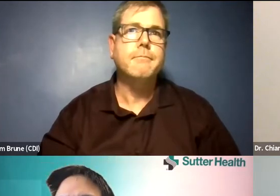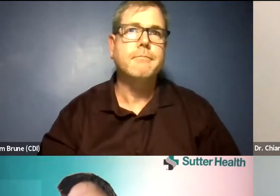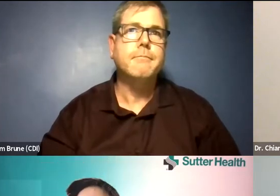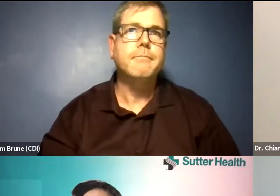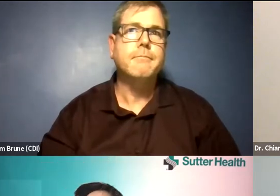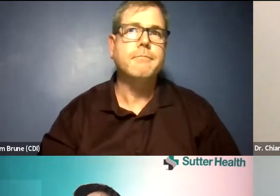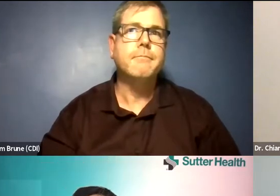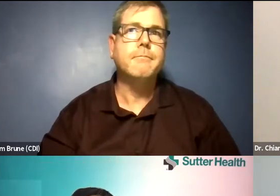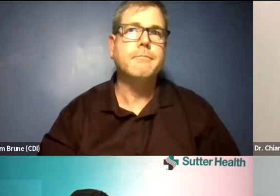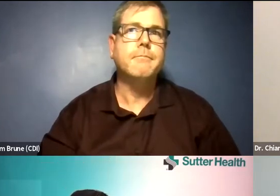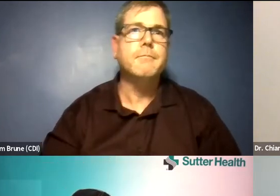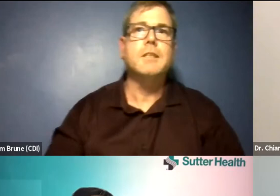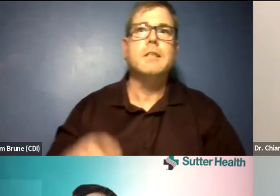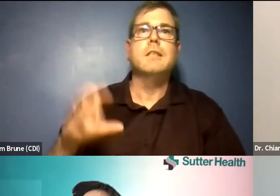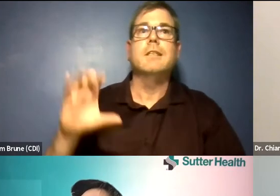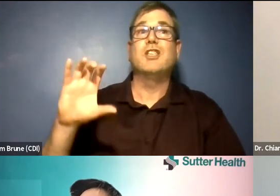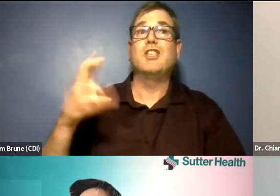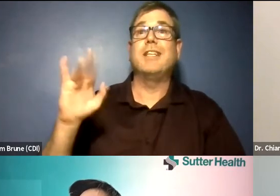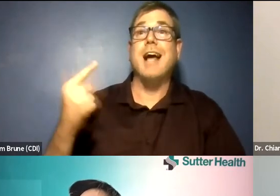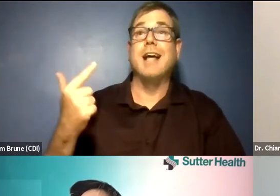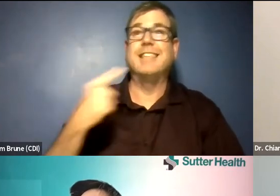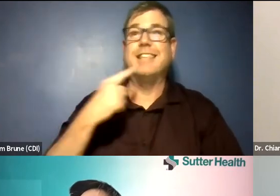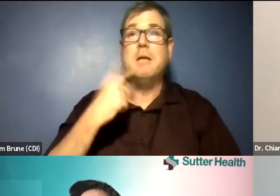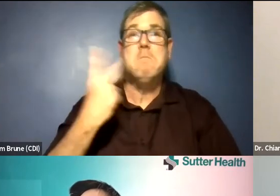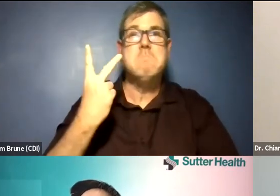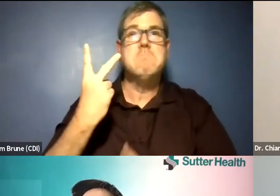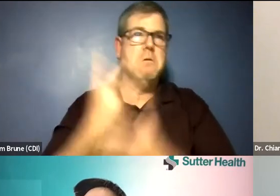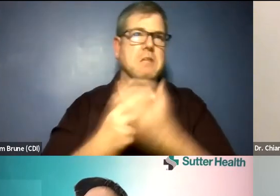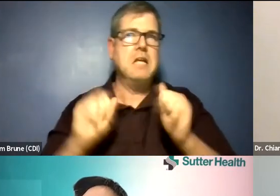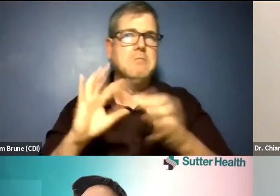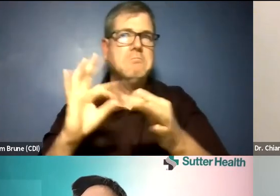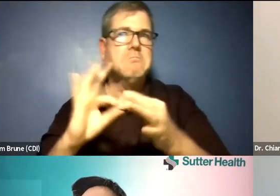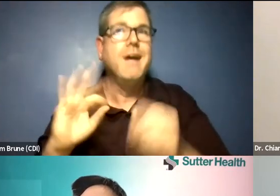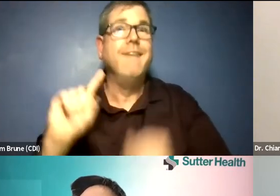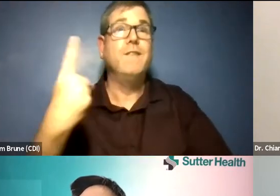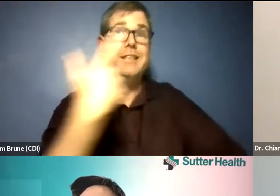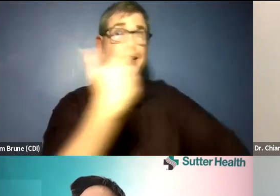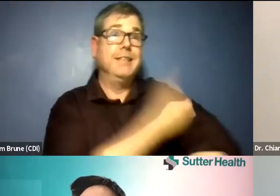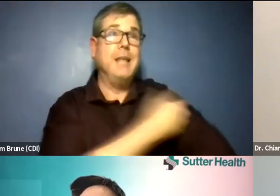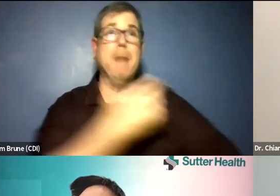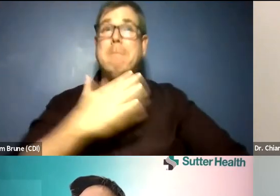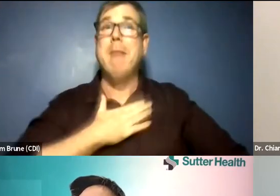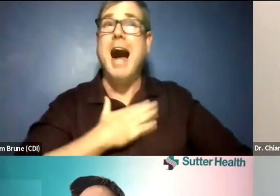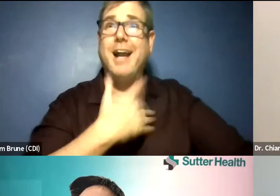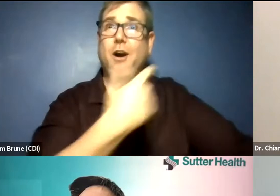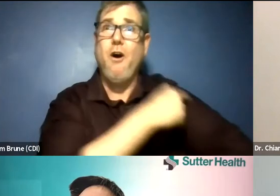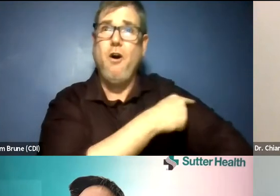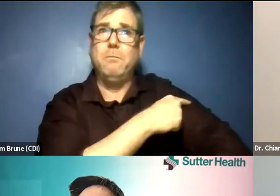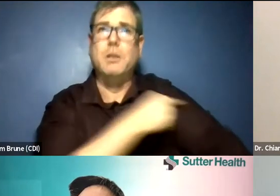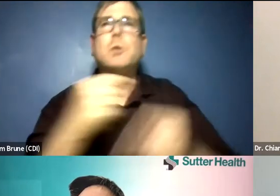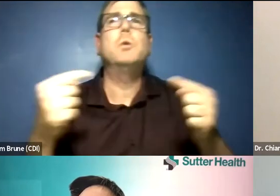both answer this question. After the first vaccine, my arm was a little sore, kind of like after getting the flu